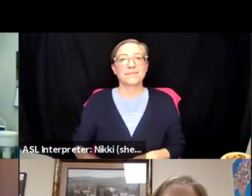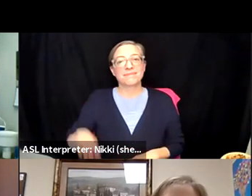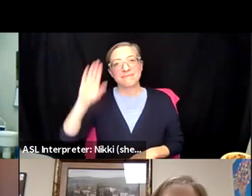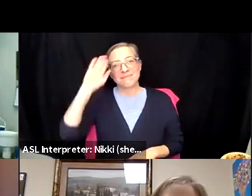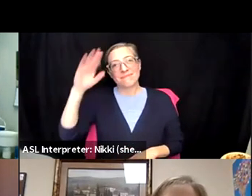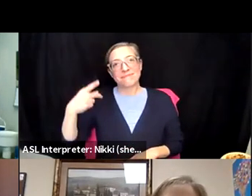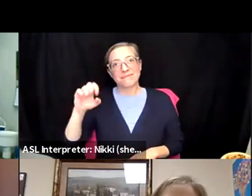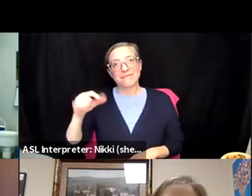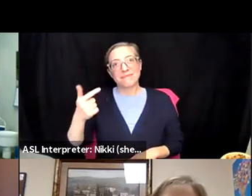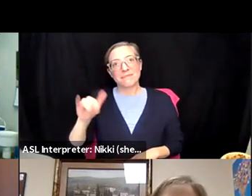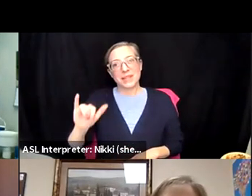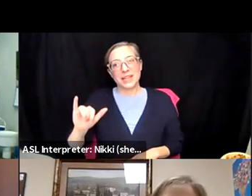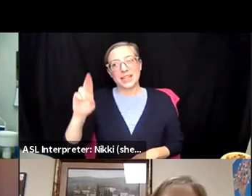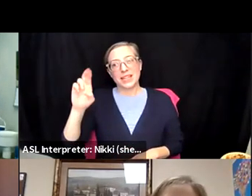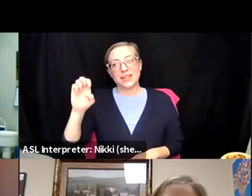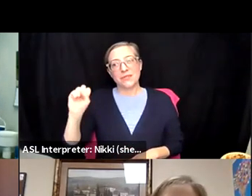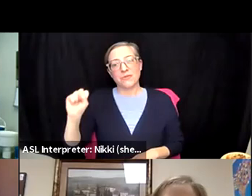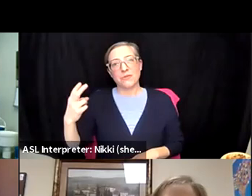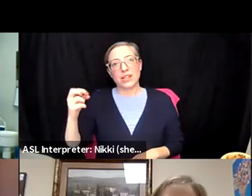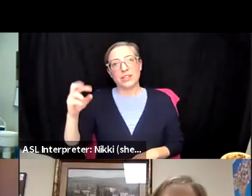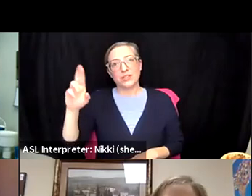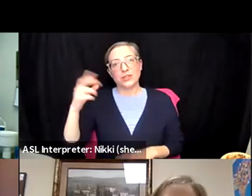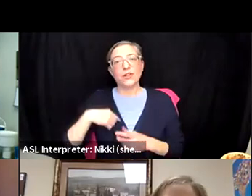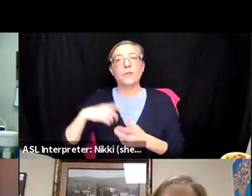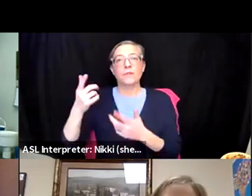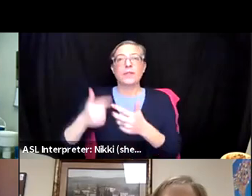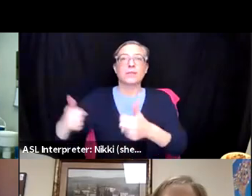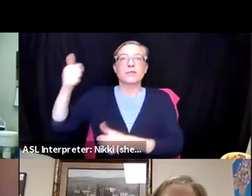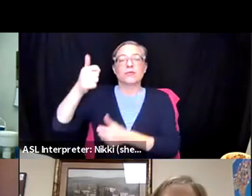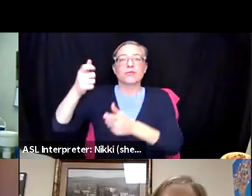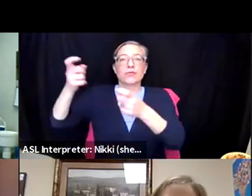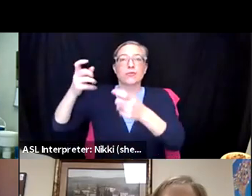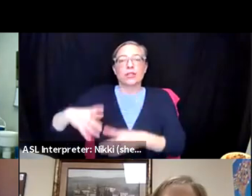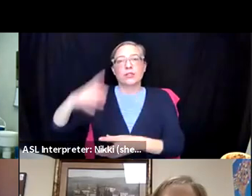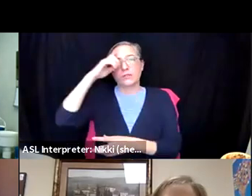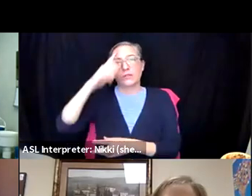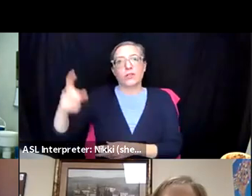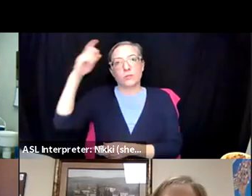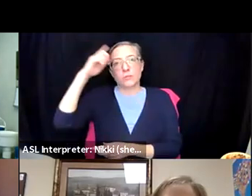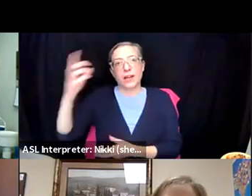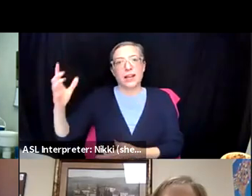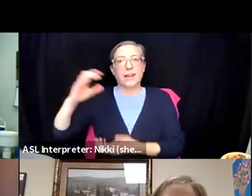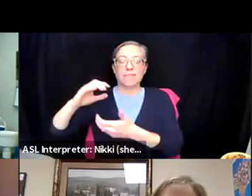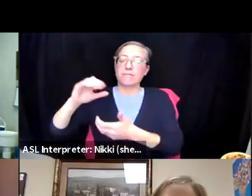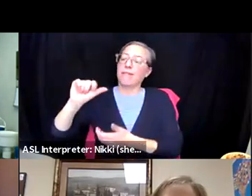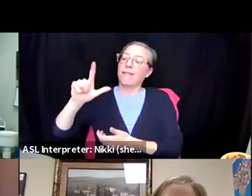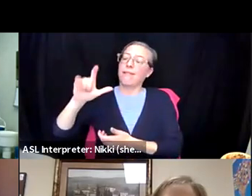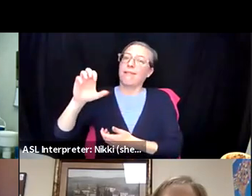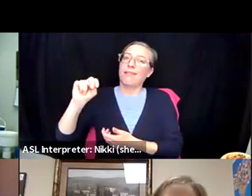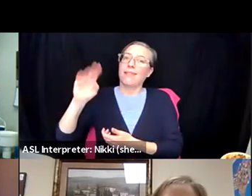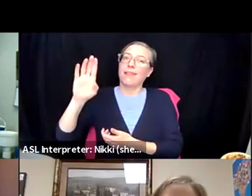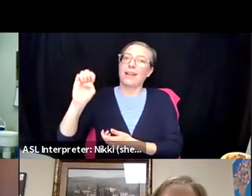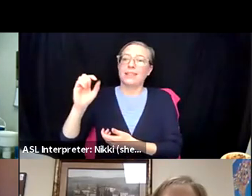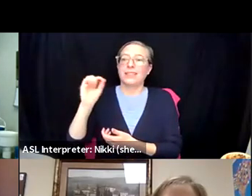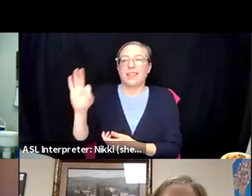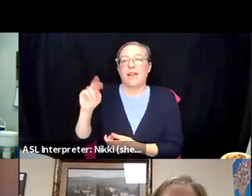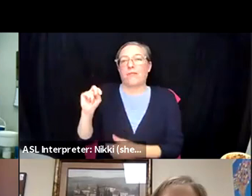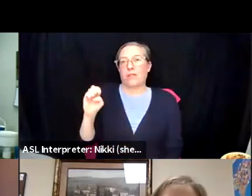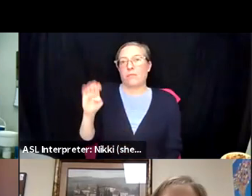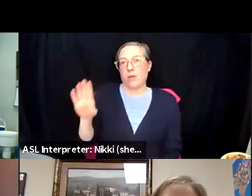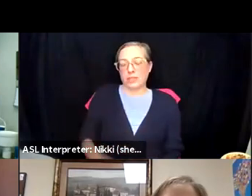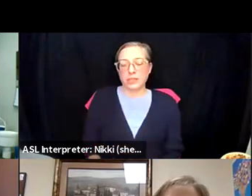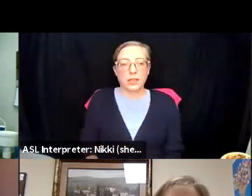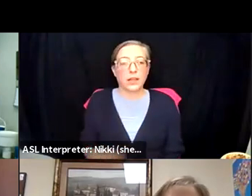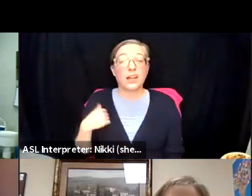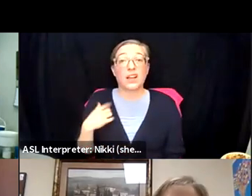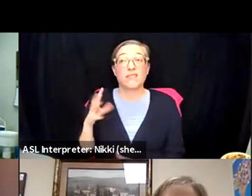Brain Injury Alliance of Nebraska. I've been in this position for several years. I helped kind of start